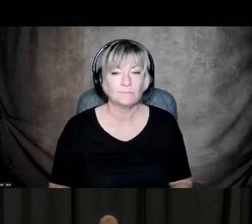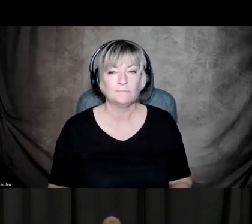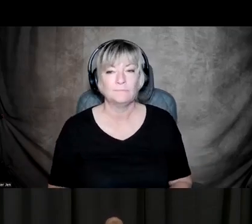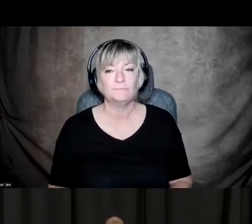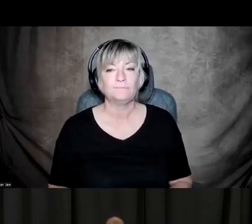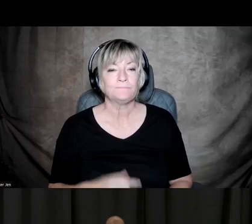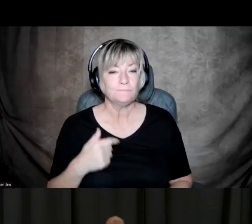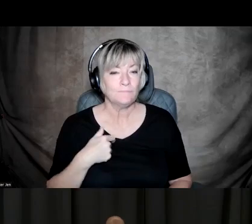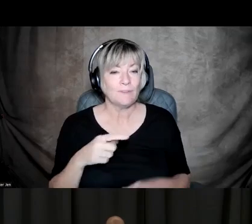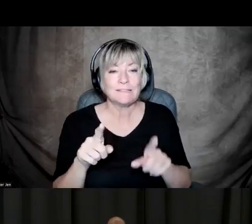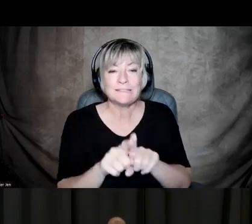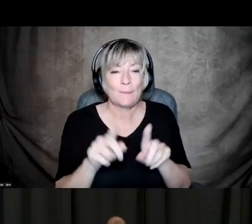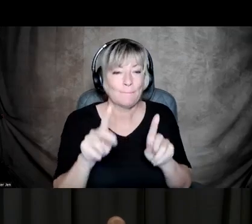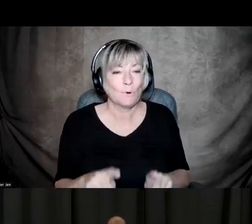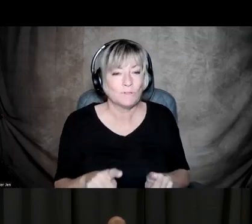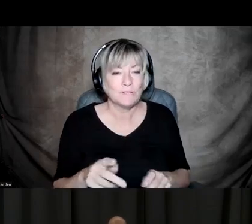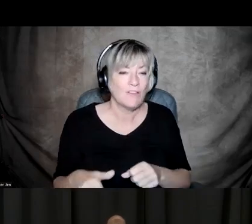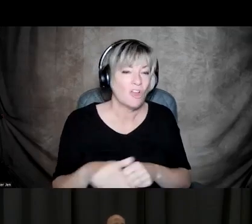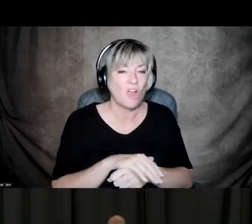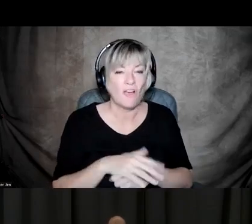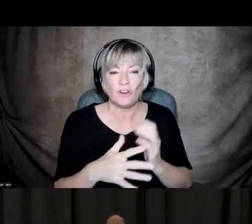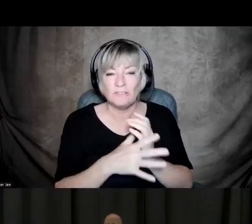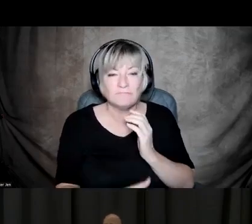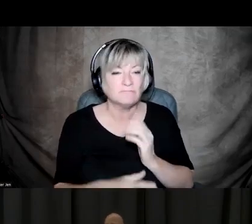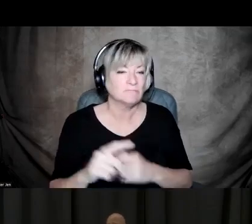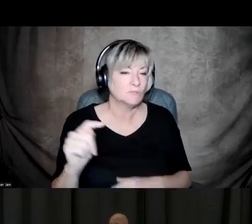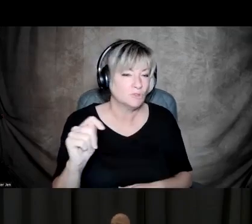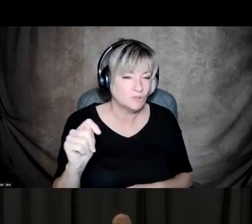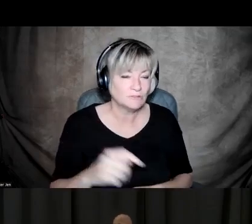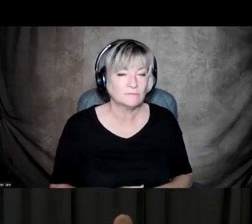I was that same person covered in feces and urine.